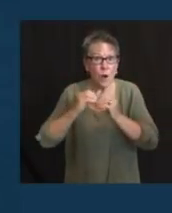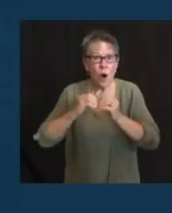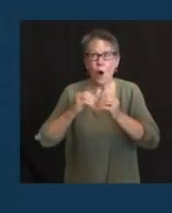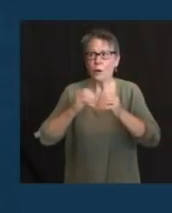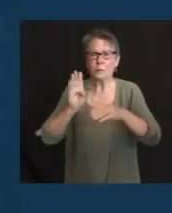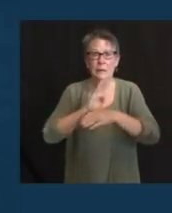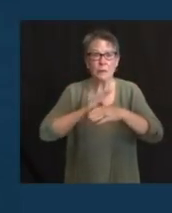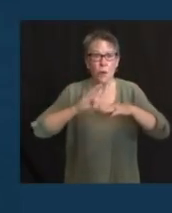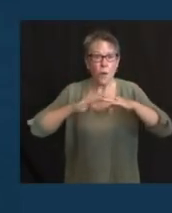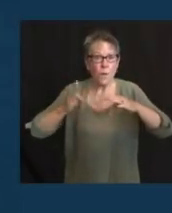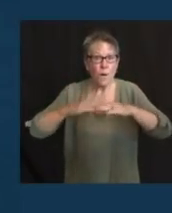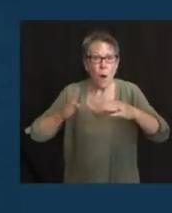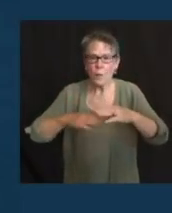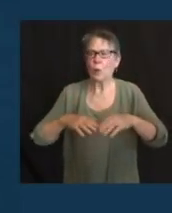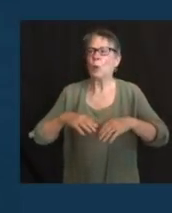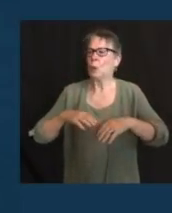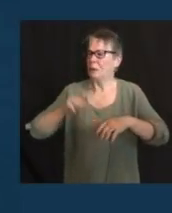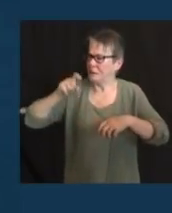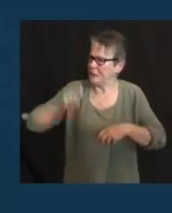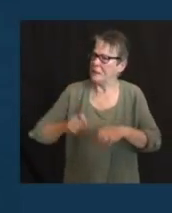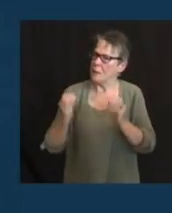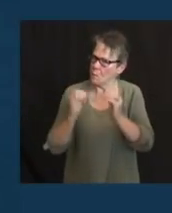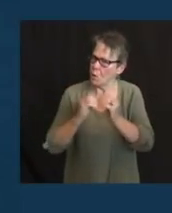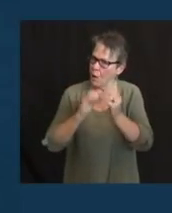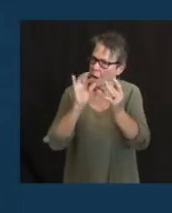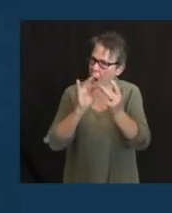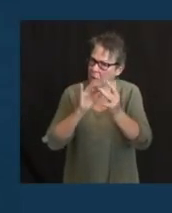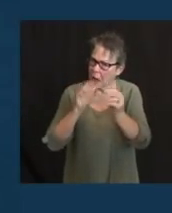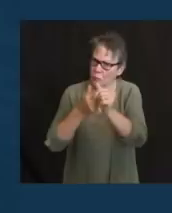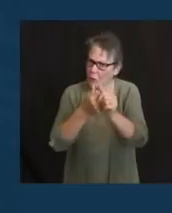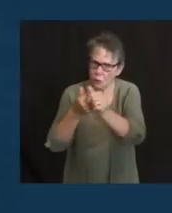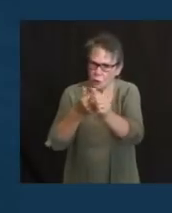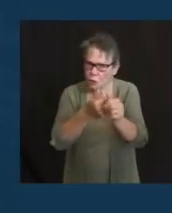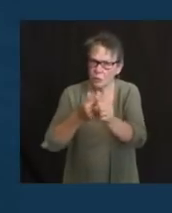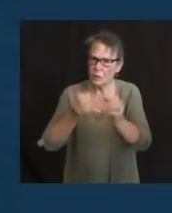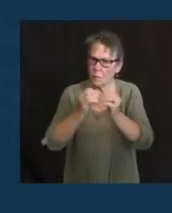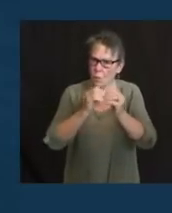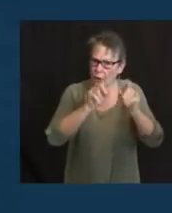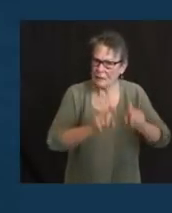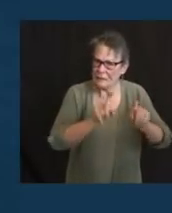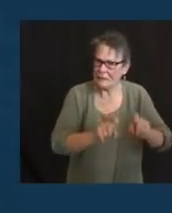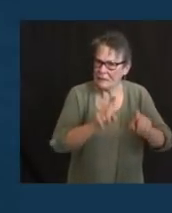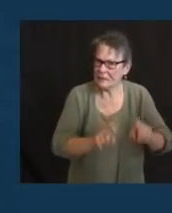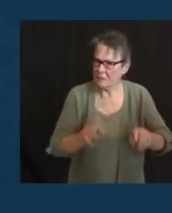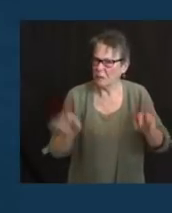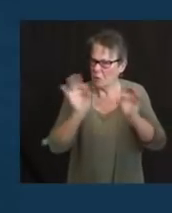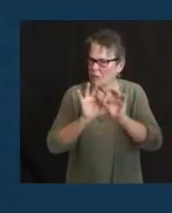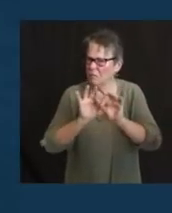9 Restart Recovery Councils. And